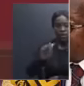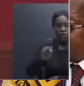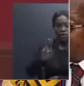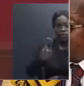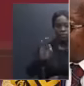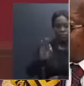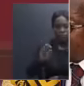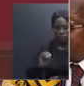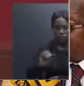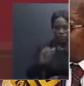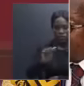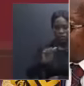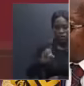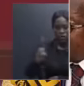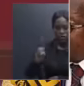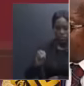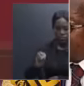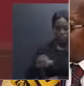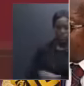Honorable members, I